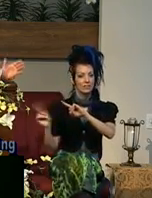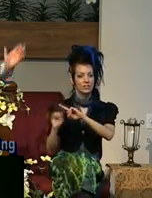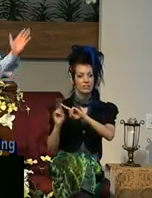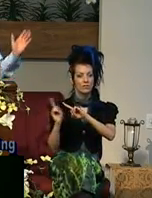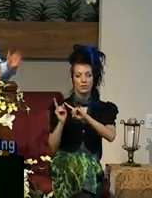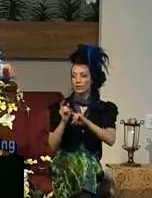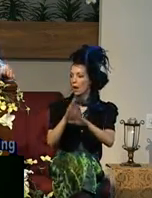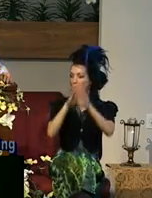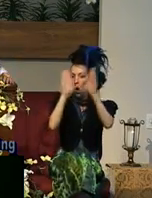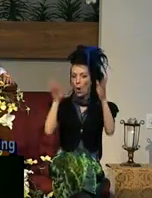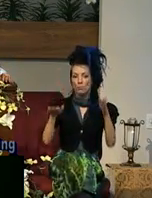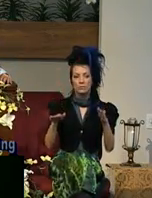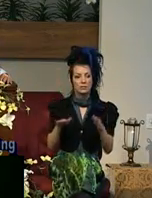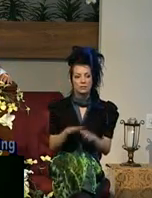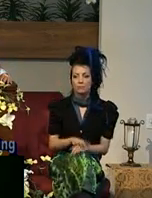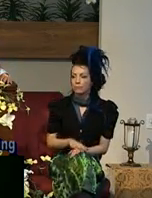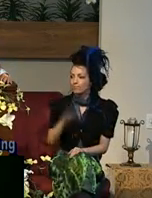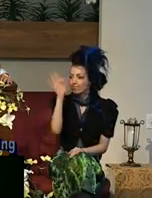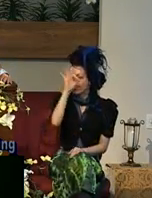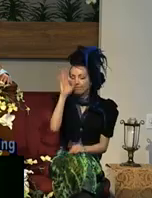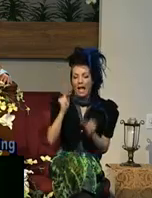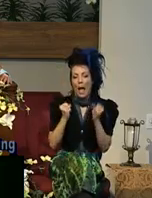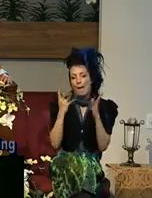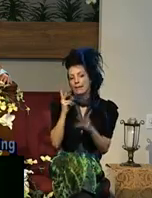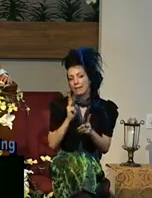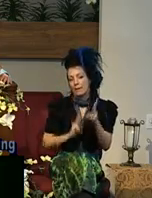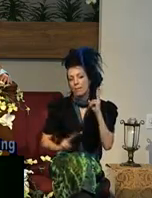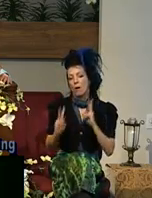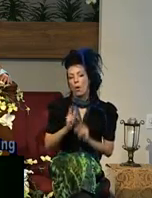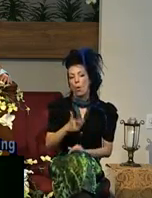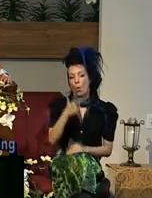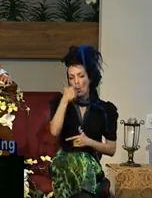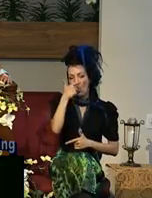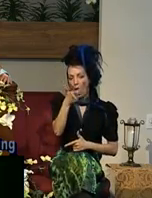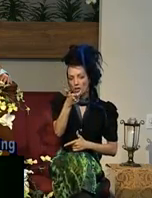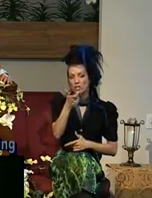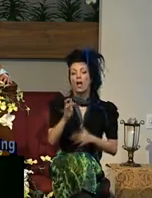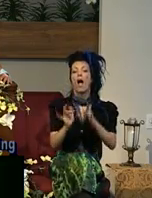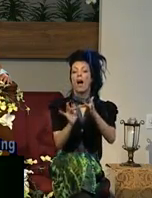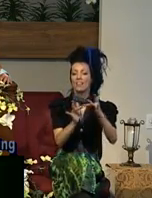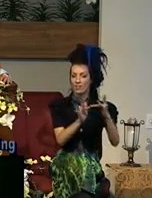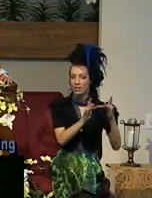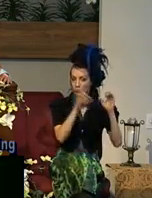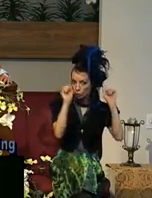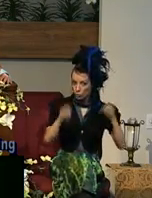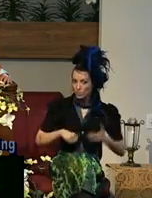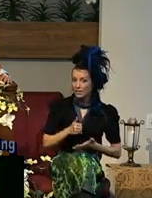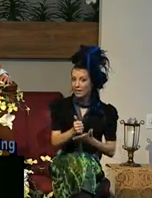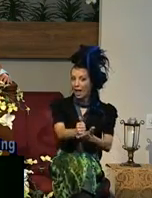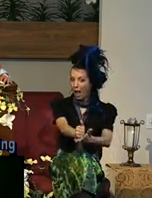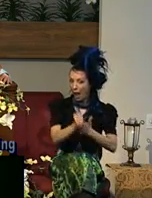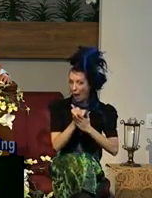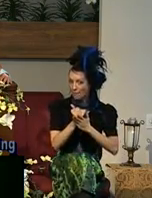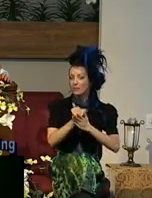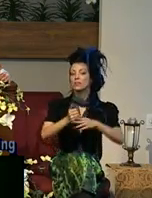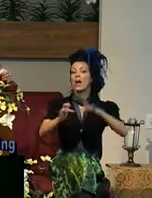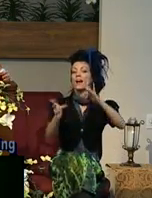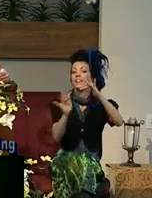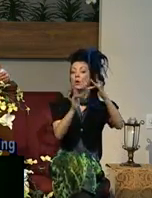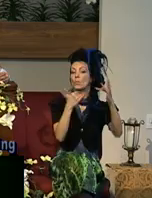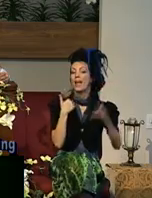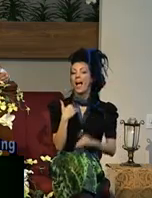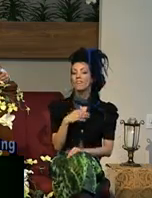households. We have no idea how many people there are on the internet live. And you can help us on the internet also. You have a donate button.